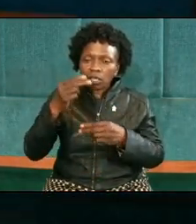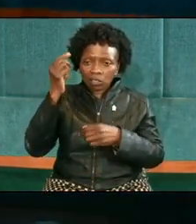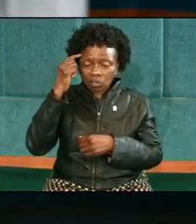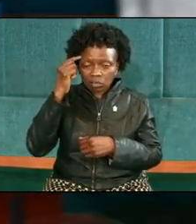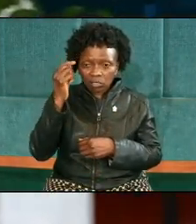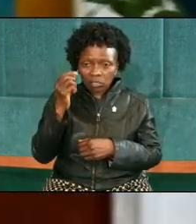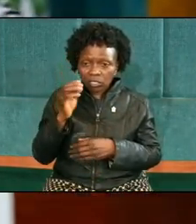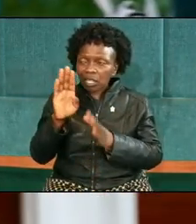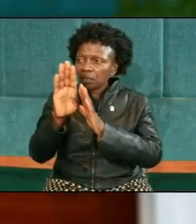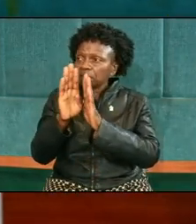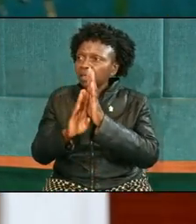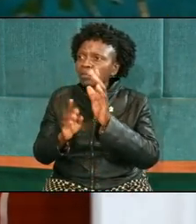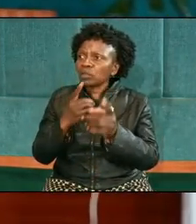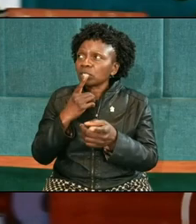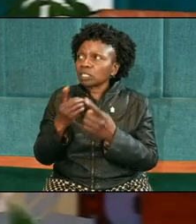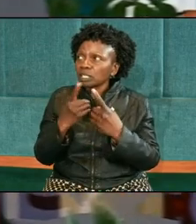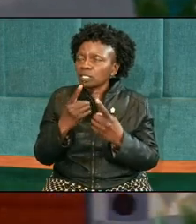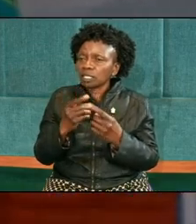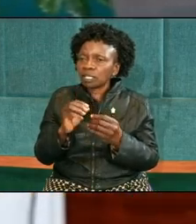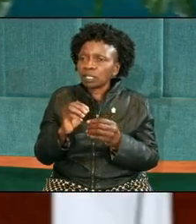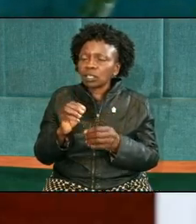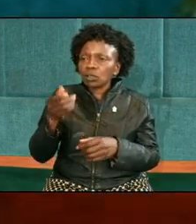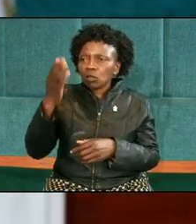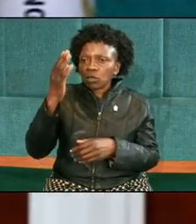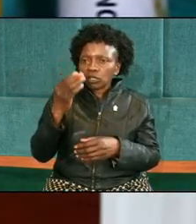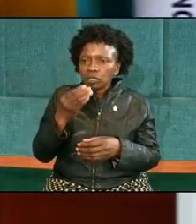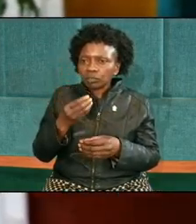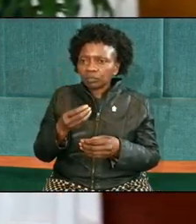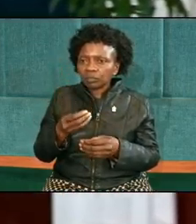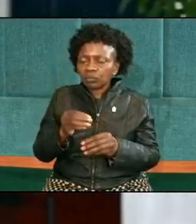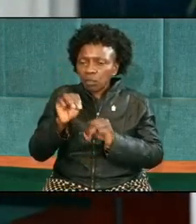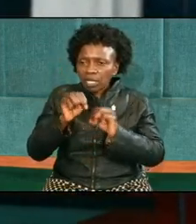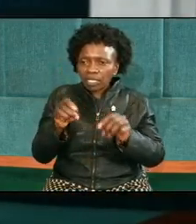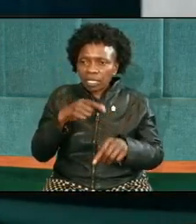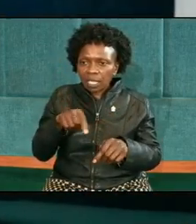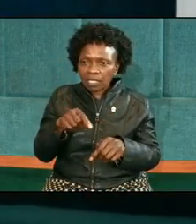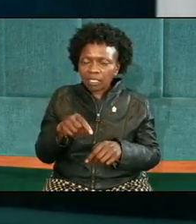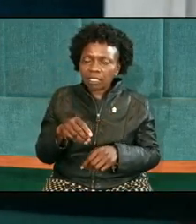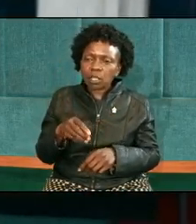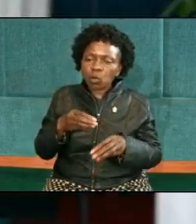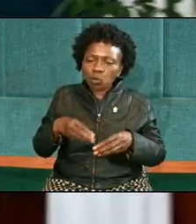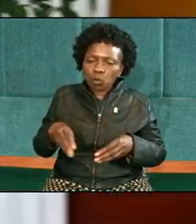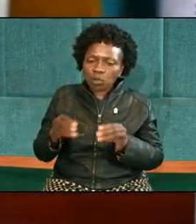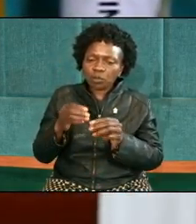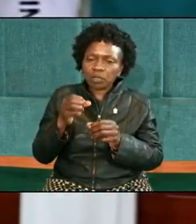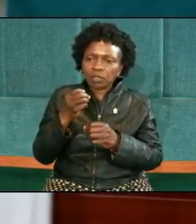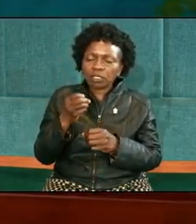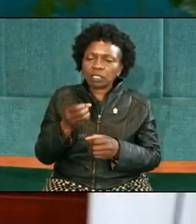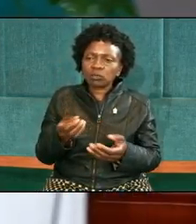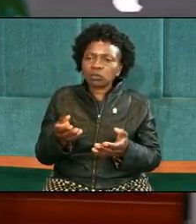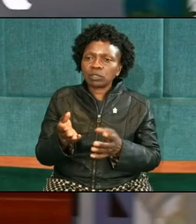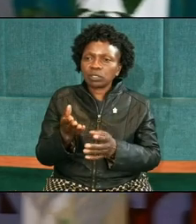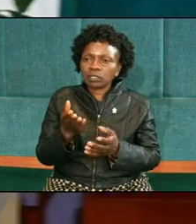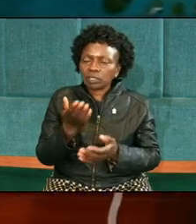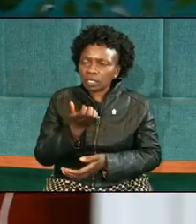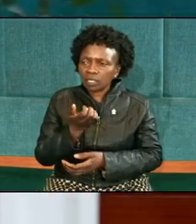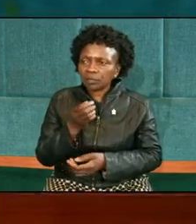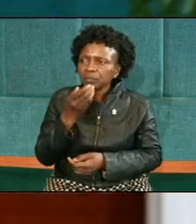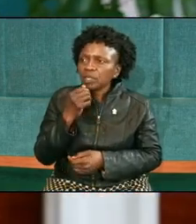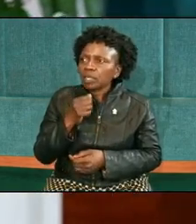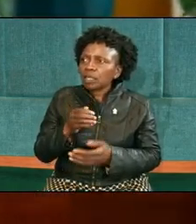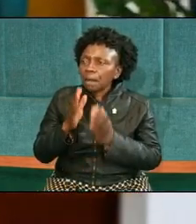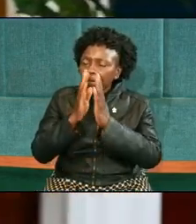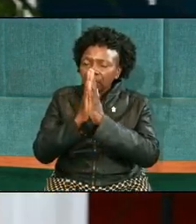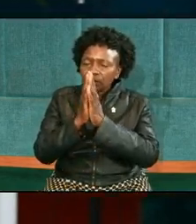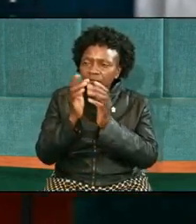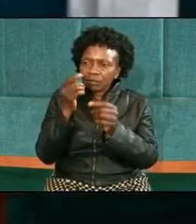Bible says, you see, God don't treat us the way we deserve. Is the church with me? So when he decided to talk back to God,